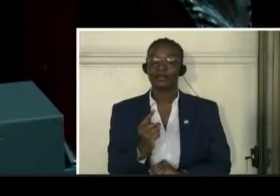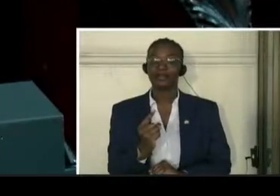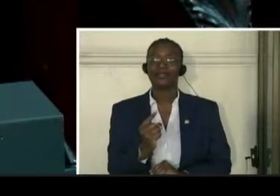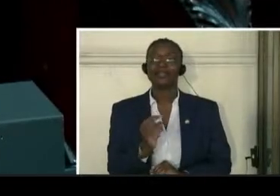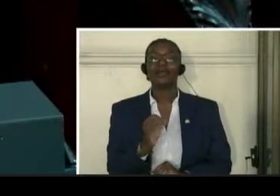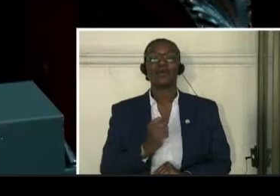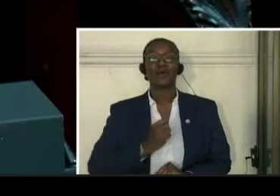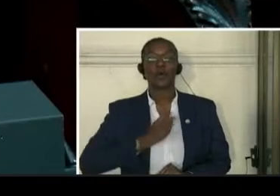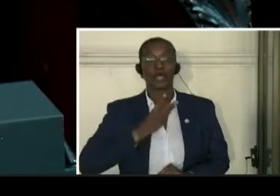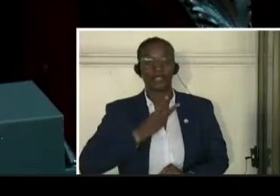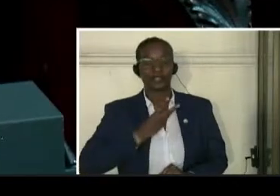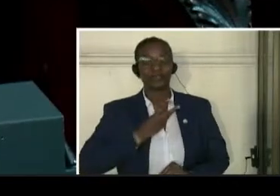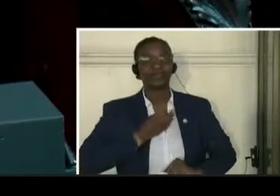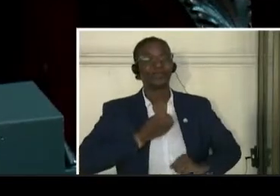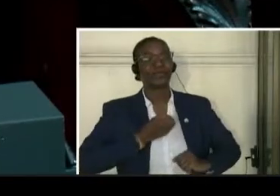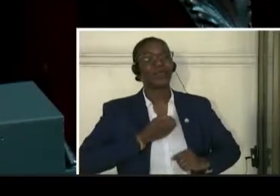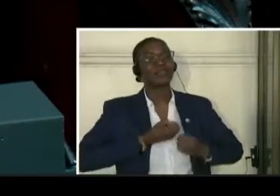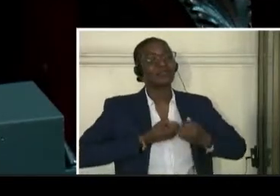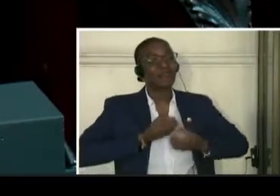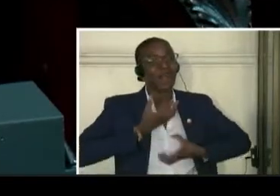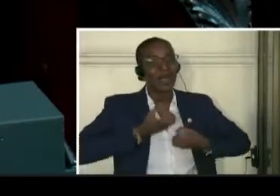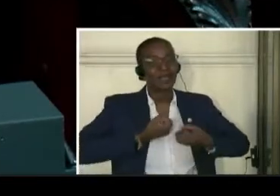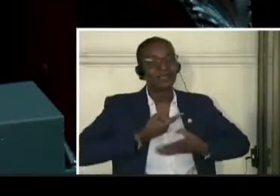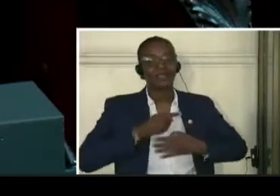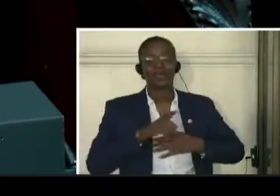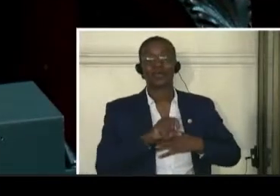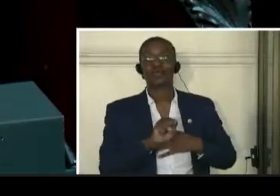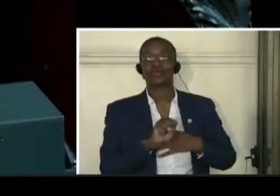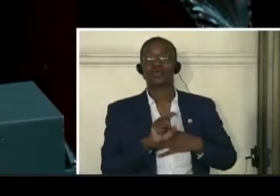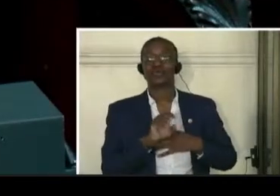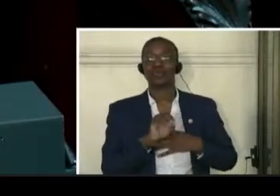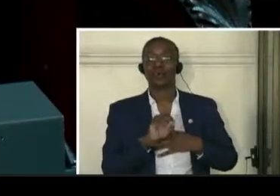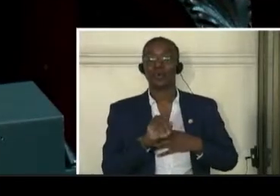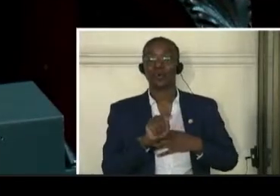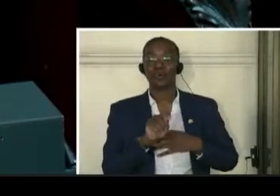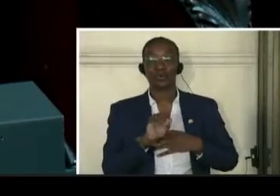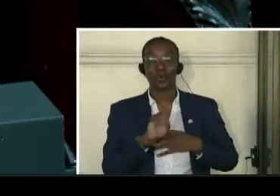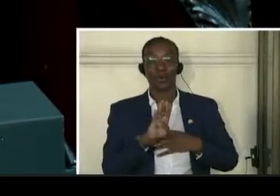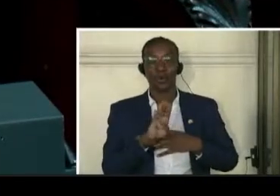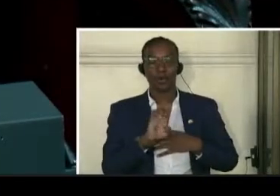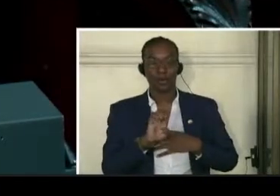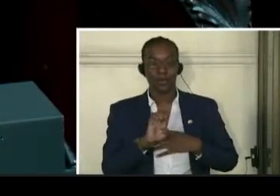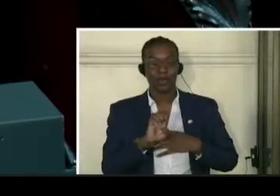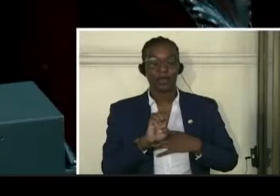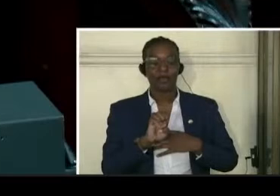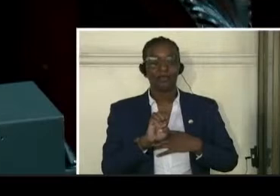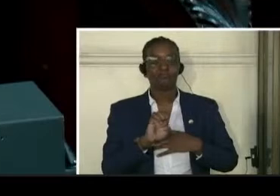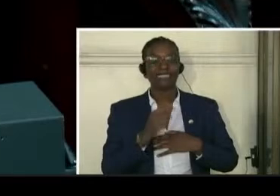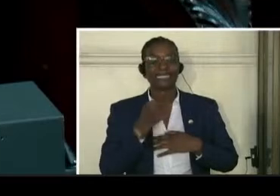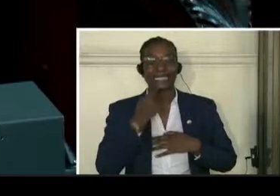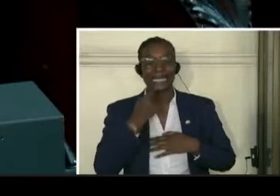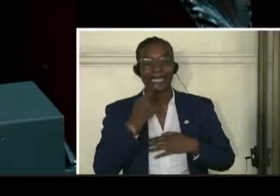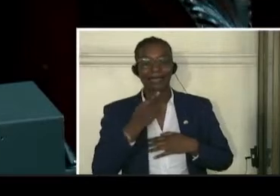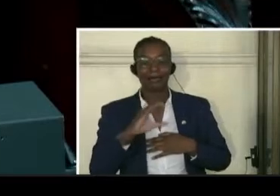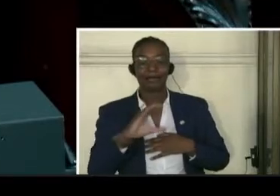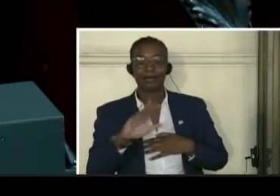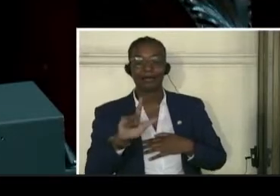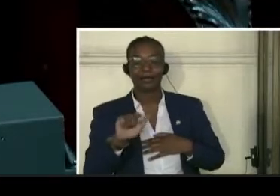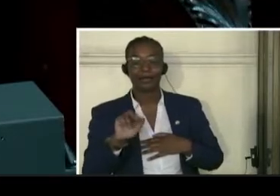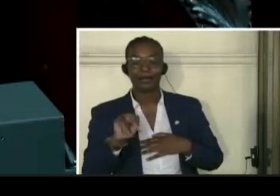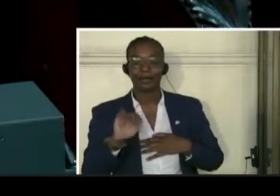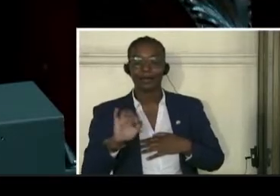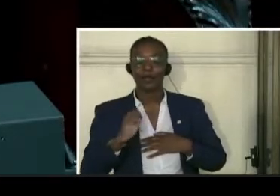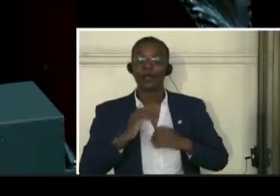we wish to express to Honorable Sotobe, Kumeto Mkulu, we wish to express